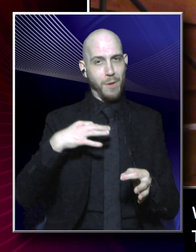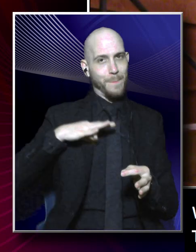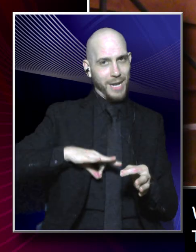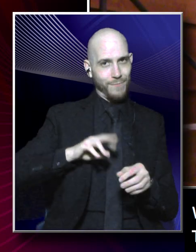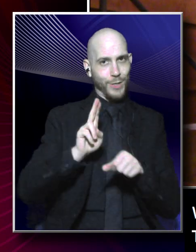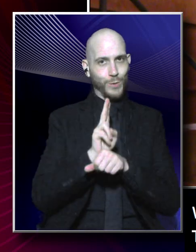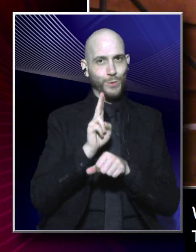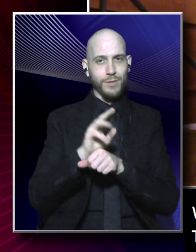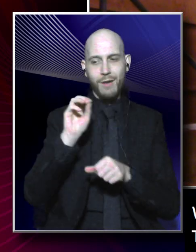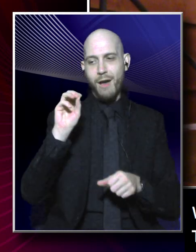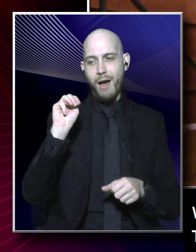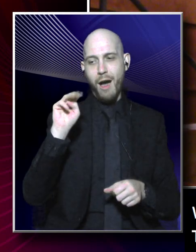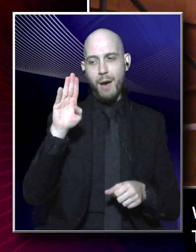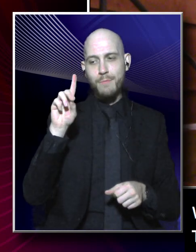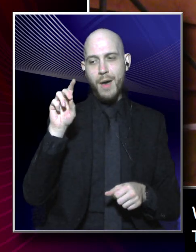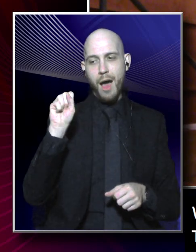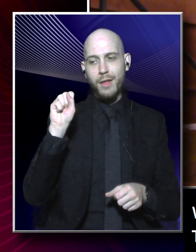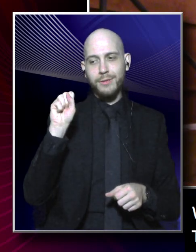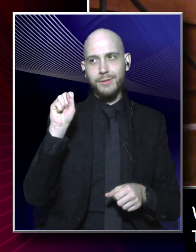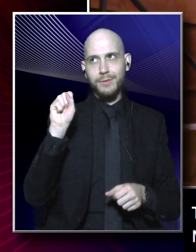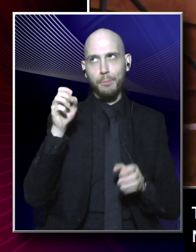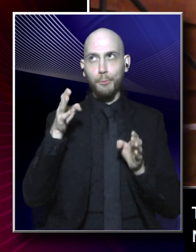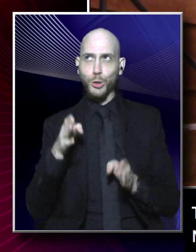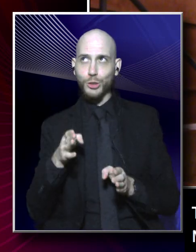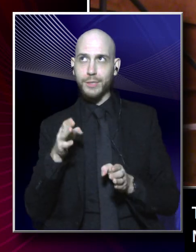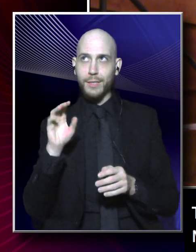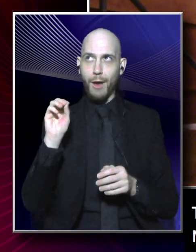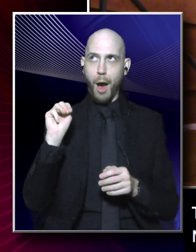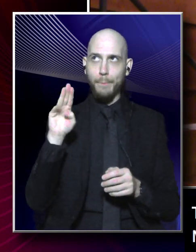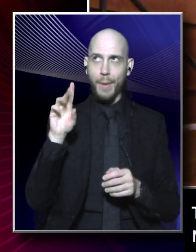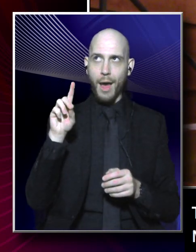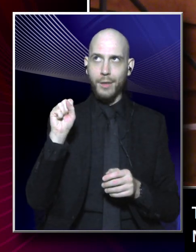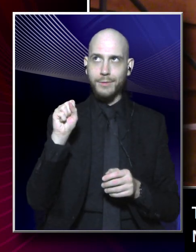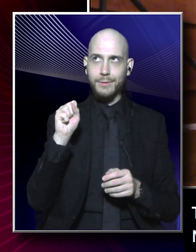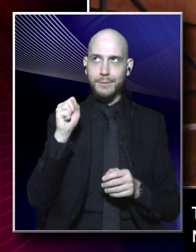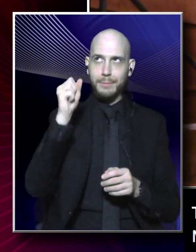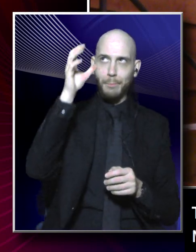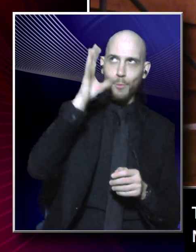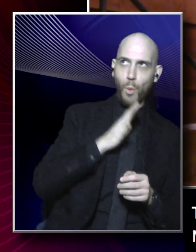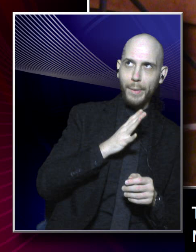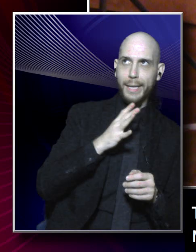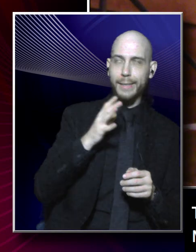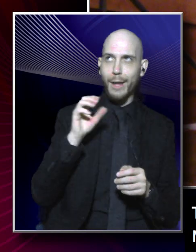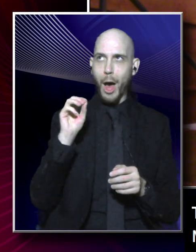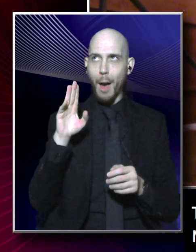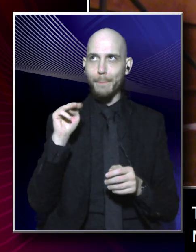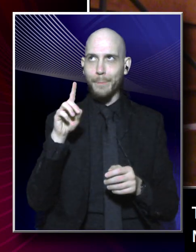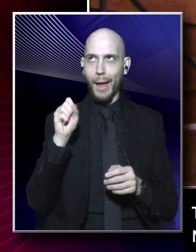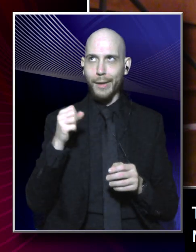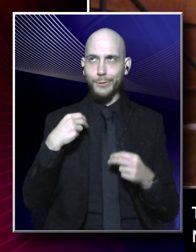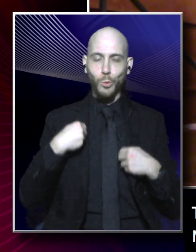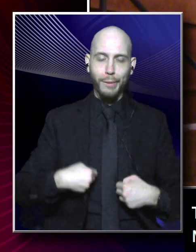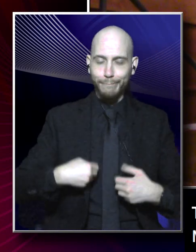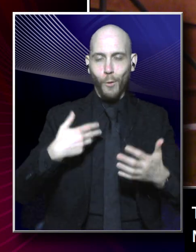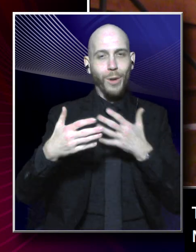ombudsperson, woman, man, whatever you want to call it. Are there any questions for